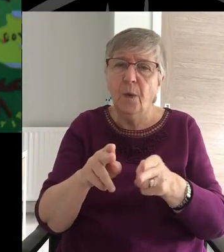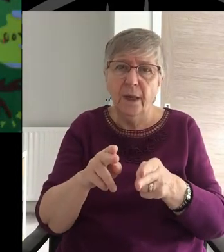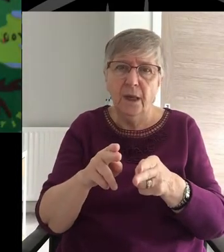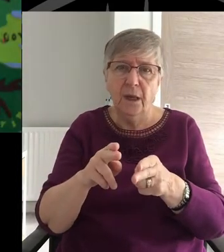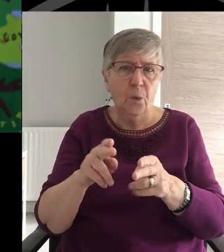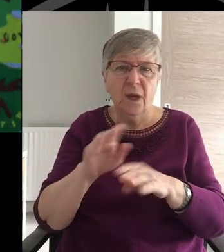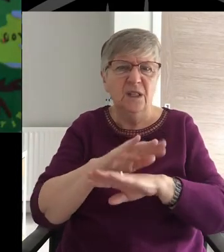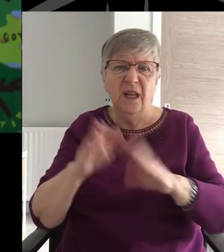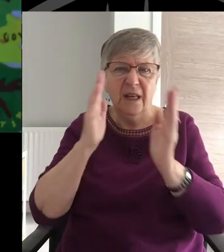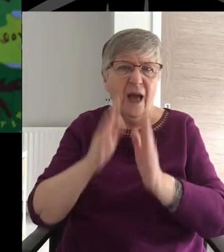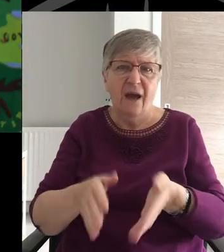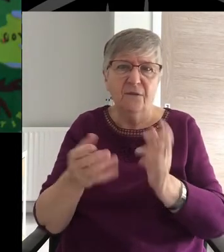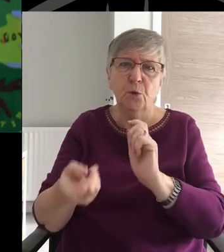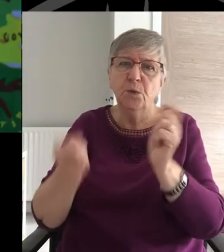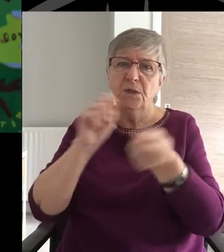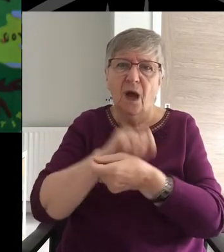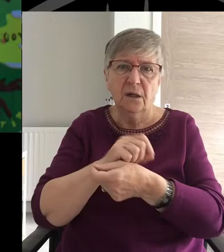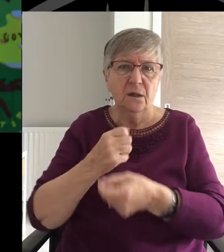have to turn.